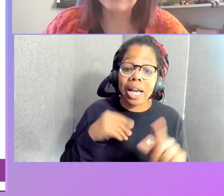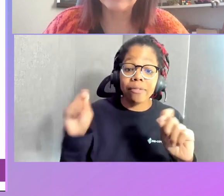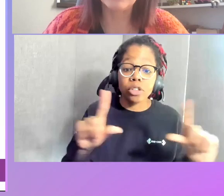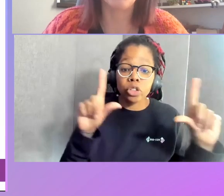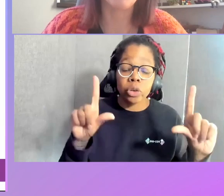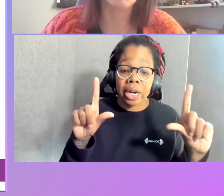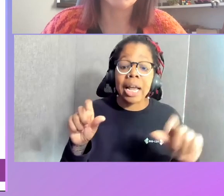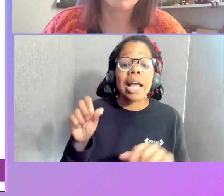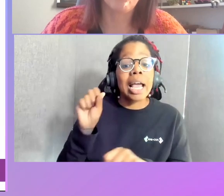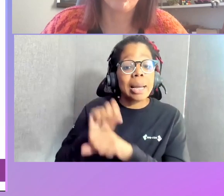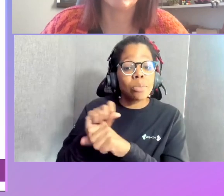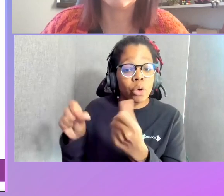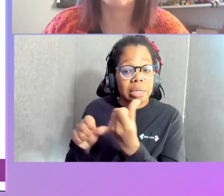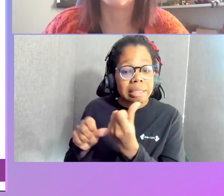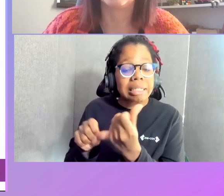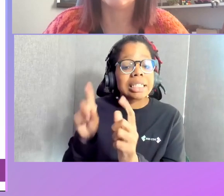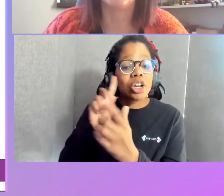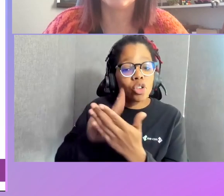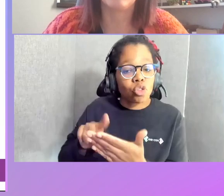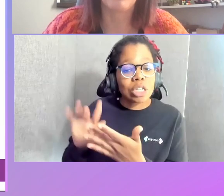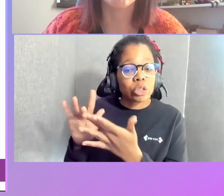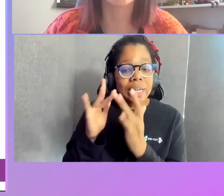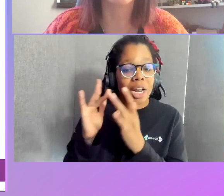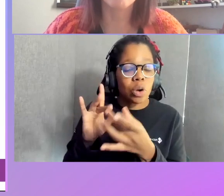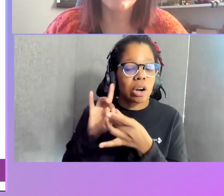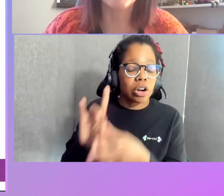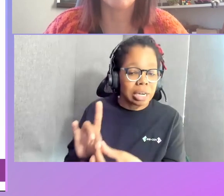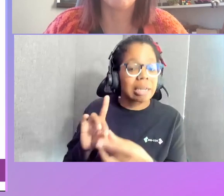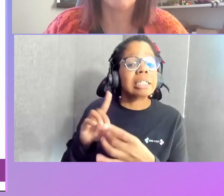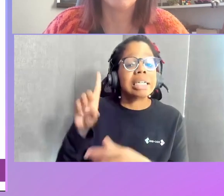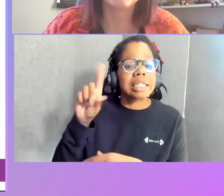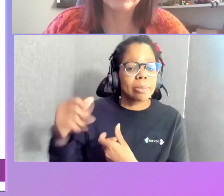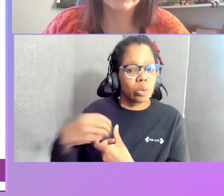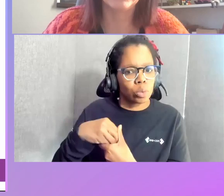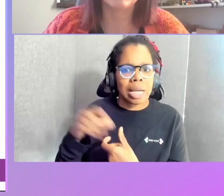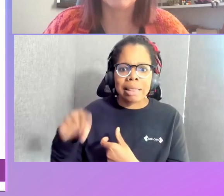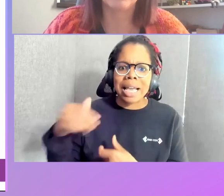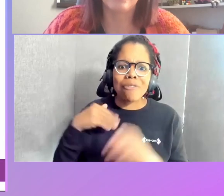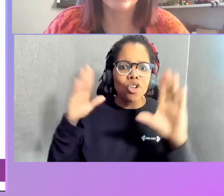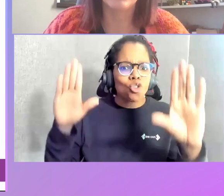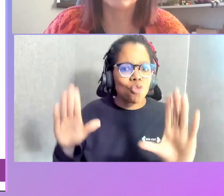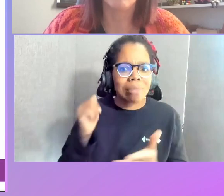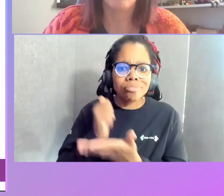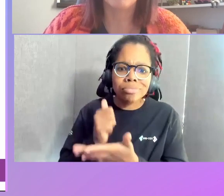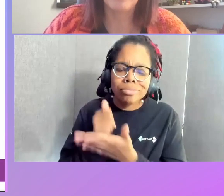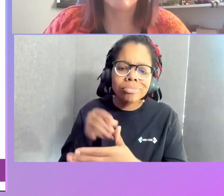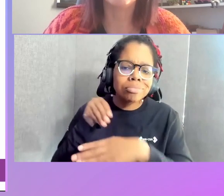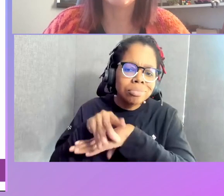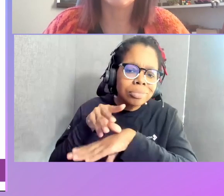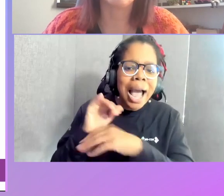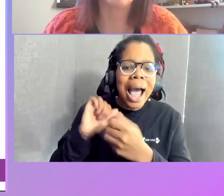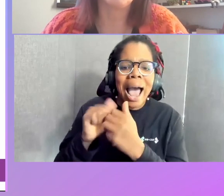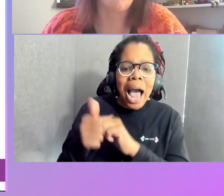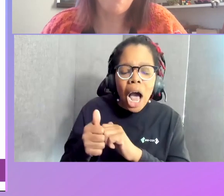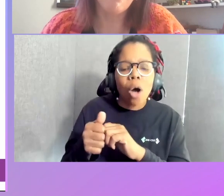Employer Assistance and Resource Network on disability inclusion. They have phenomenal assistance and guides on how